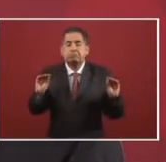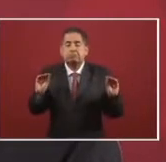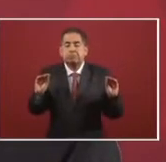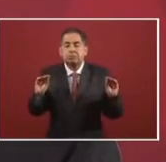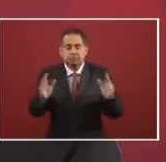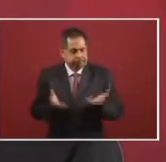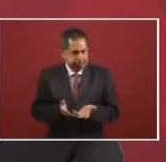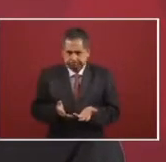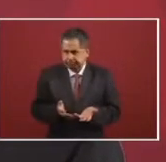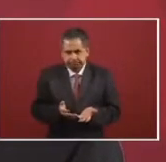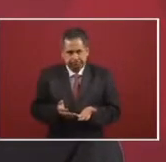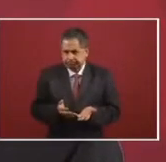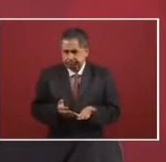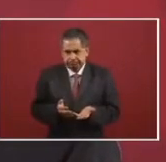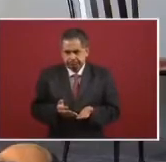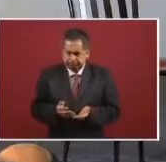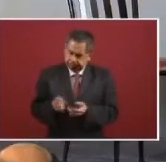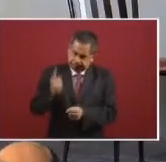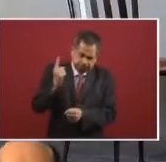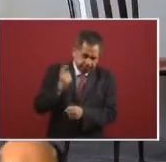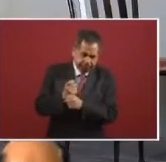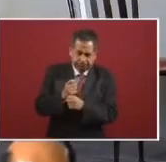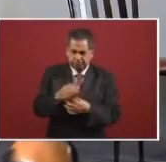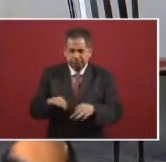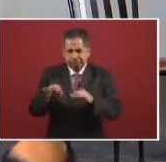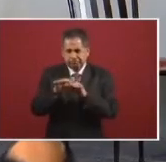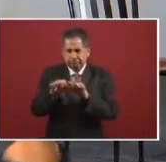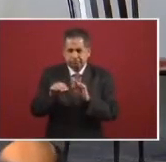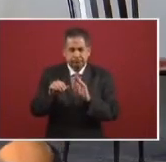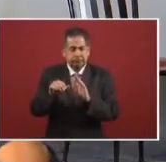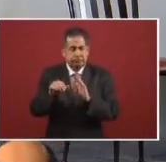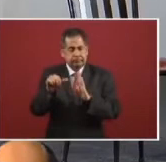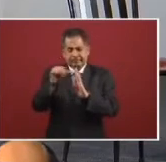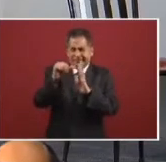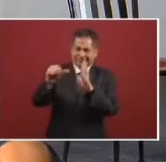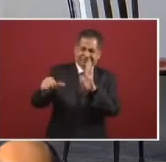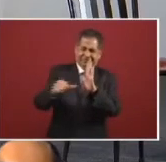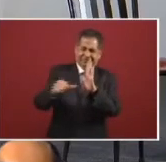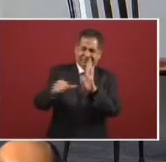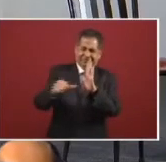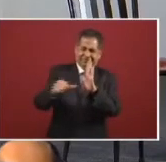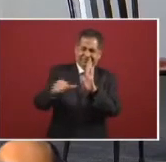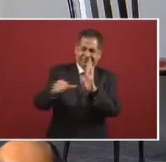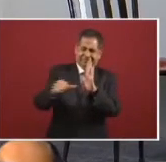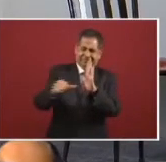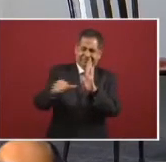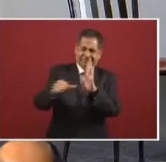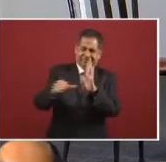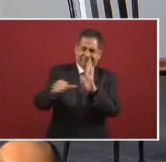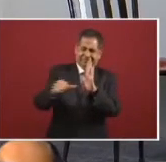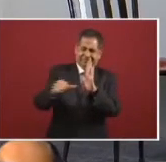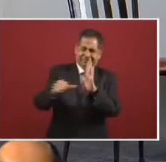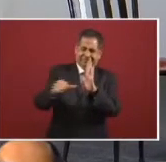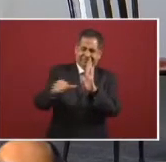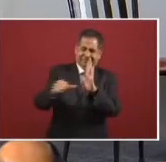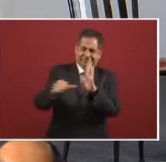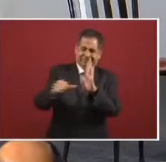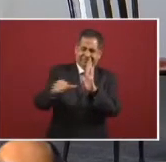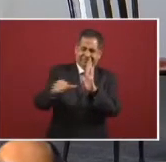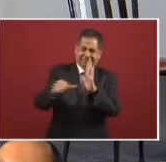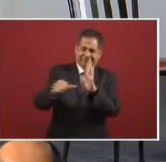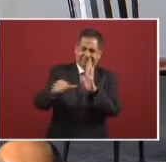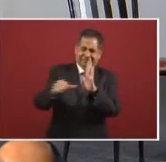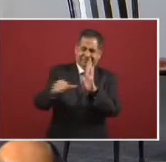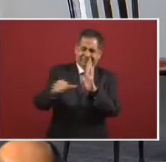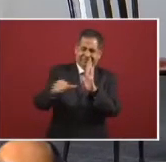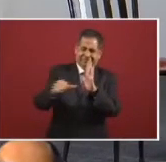Y el primer y esencial artículo que fundó la Organización de Estados Americanos, and what the most important